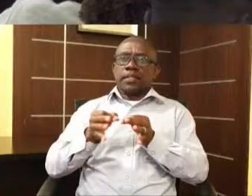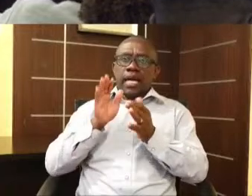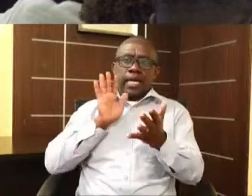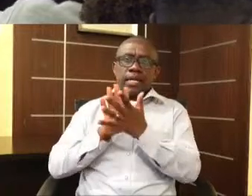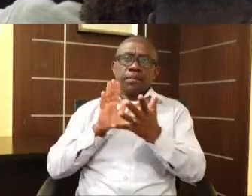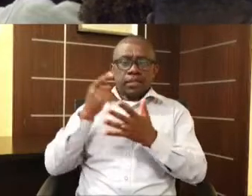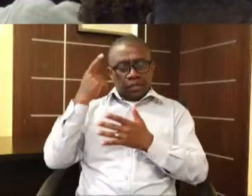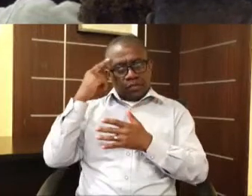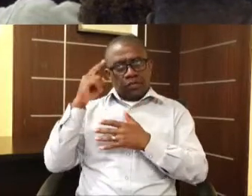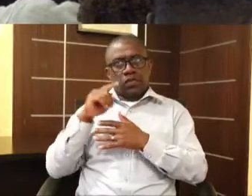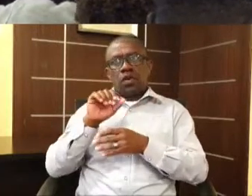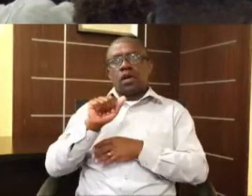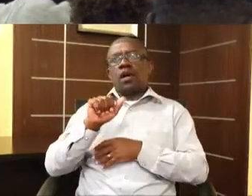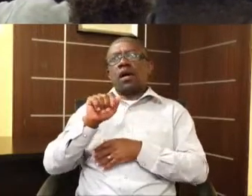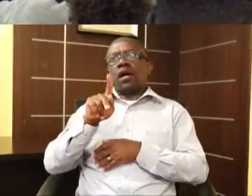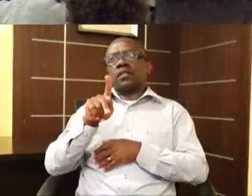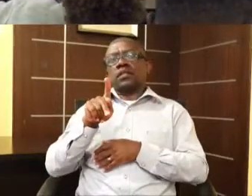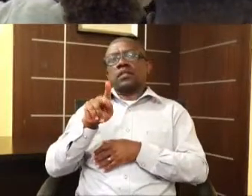Nivi program?